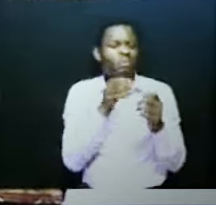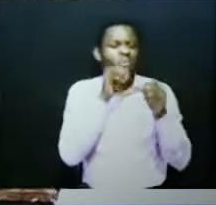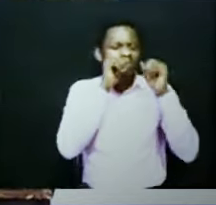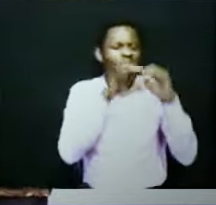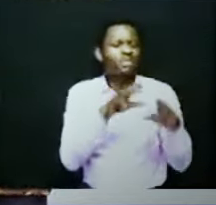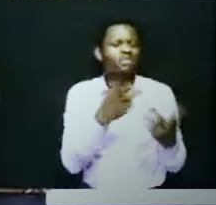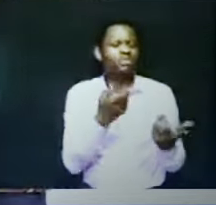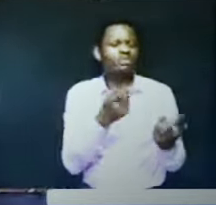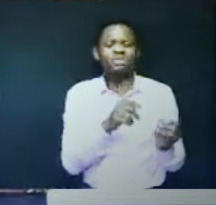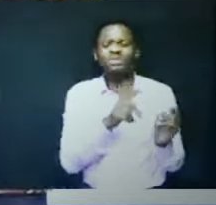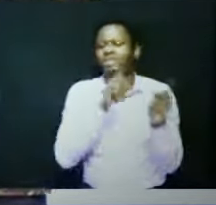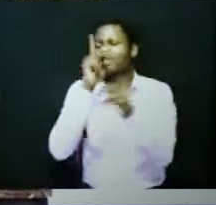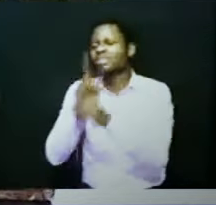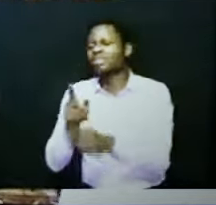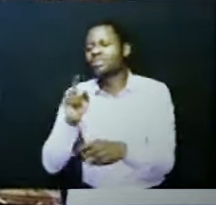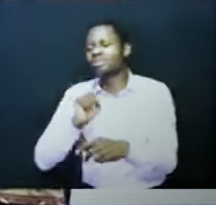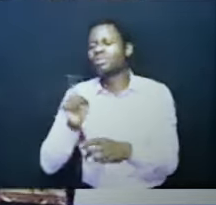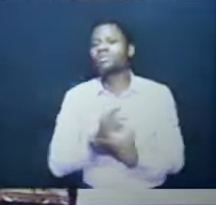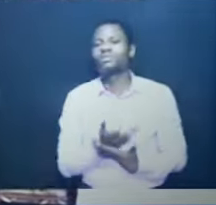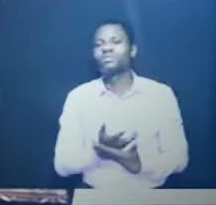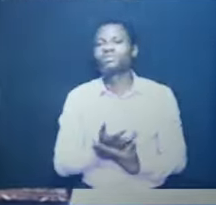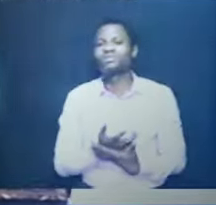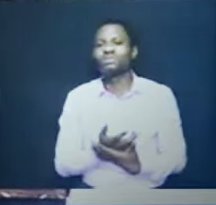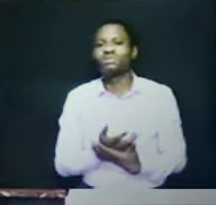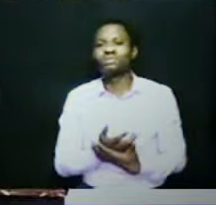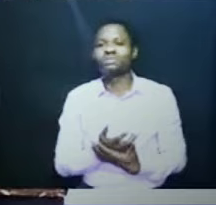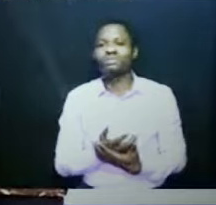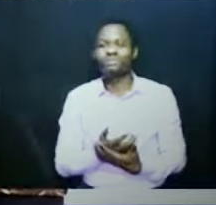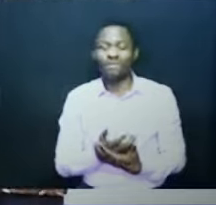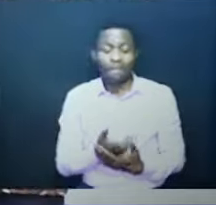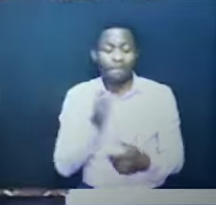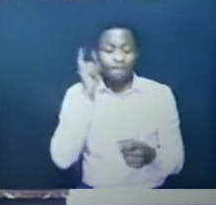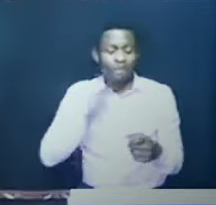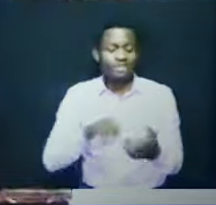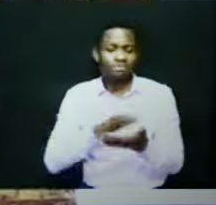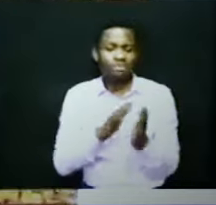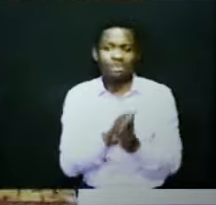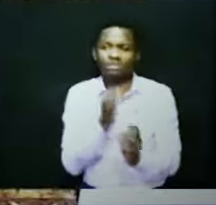And then we have to even be careful with what we say with our mouths.